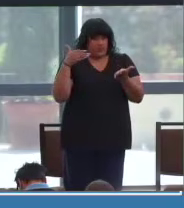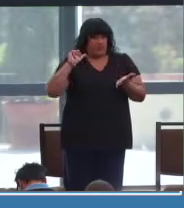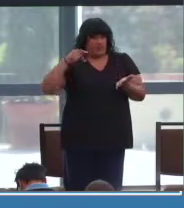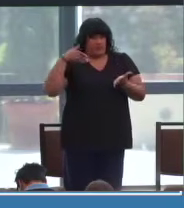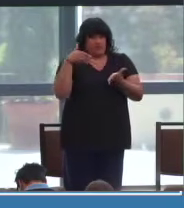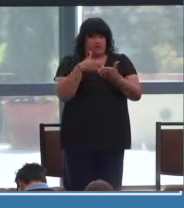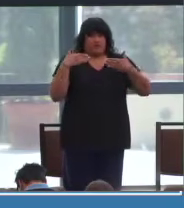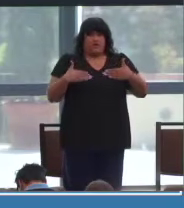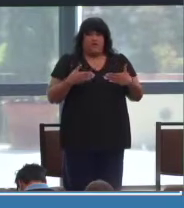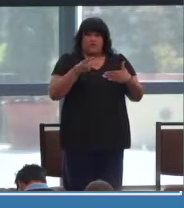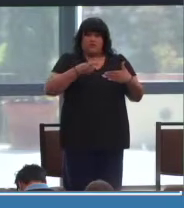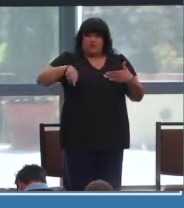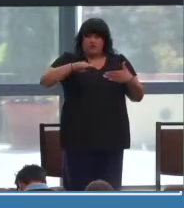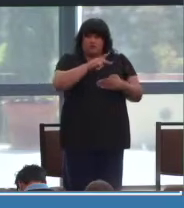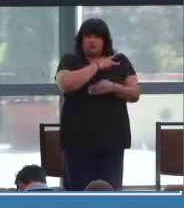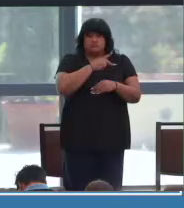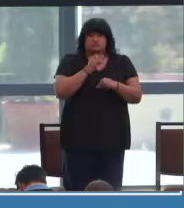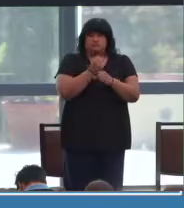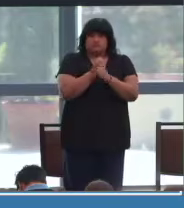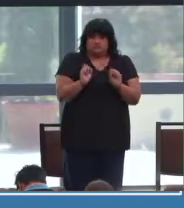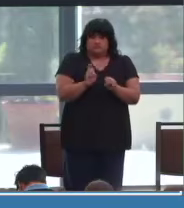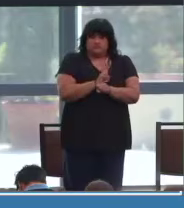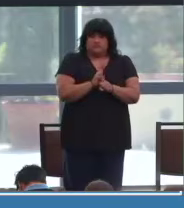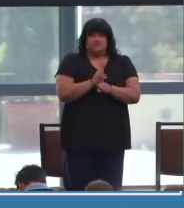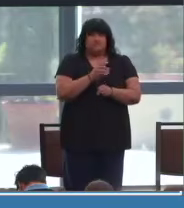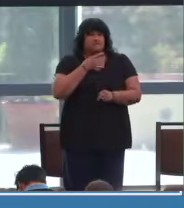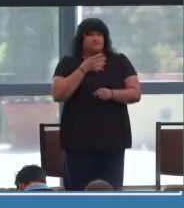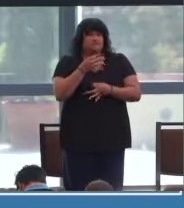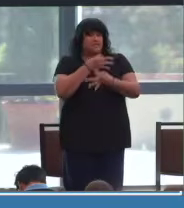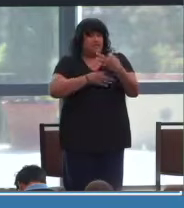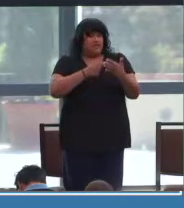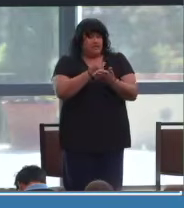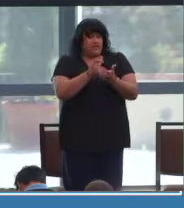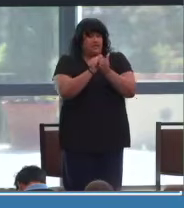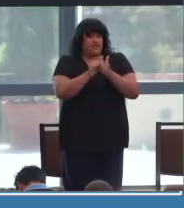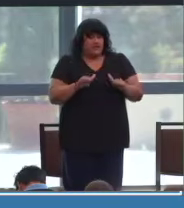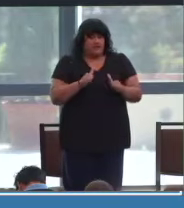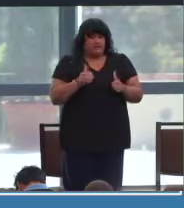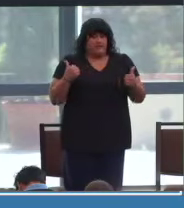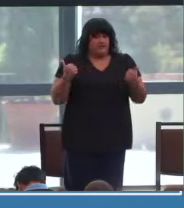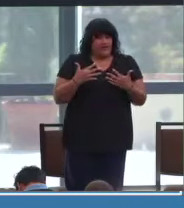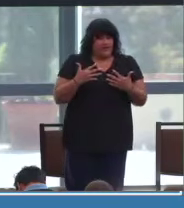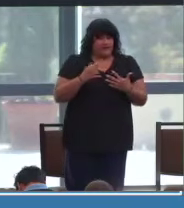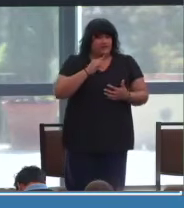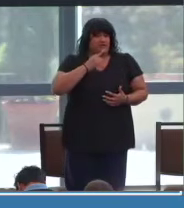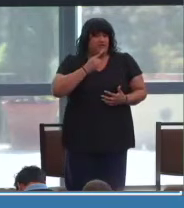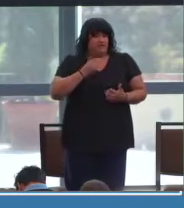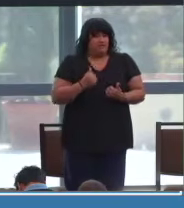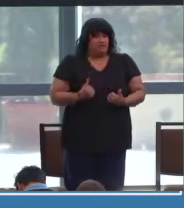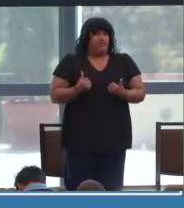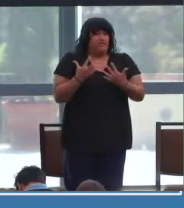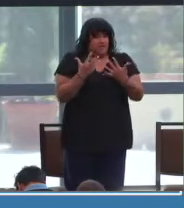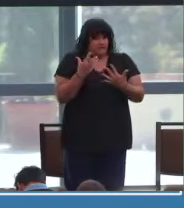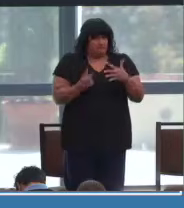those patients, I think you can safely use hormone replacement therapy without being afraid of a severe flare.